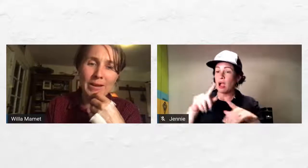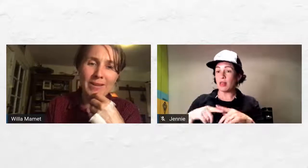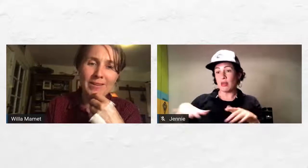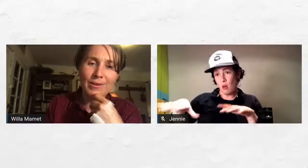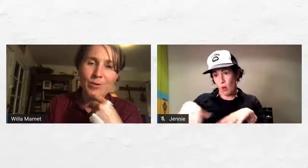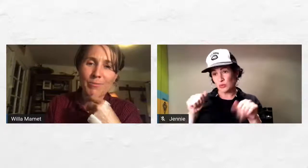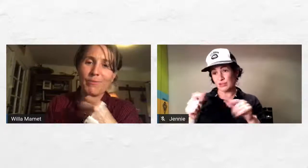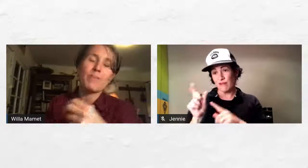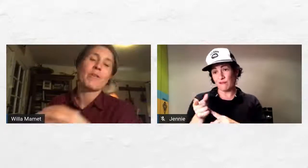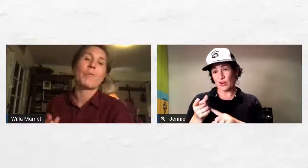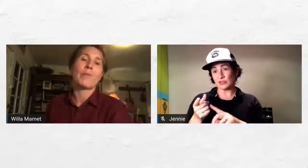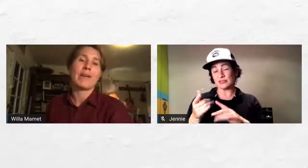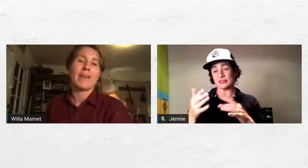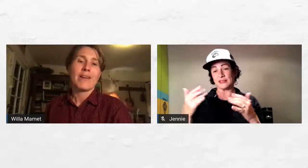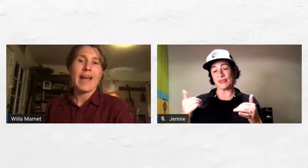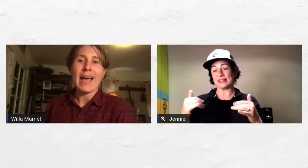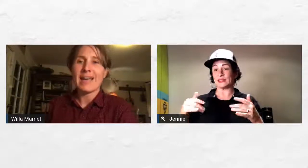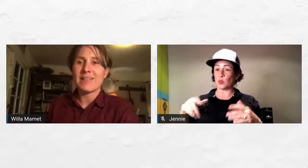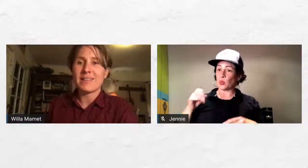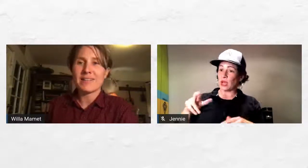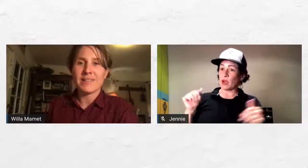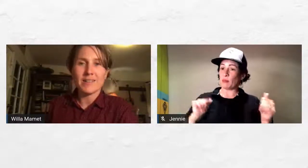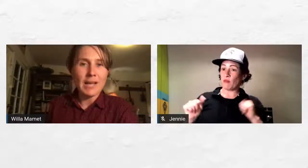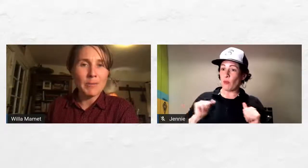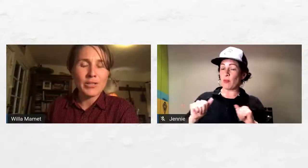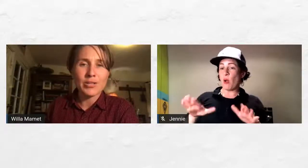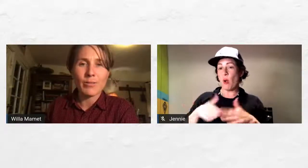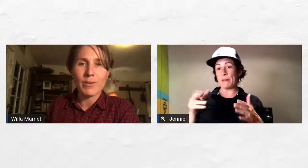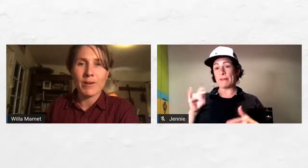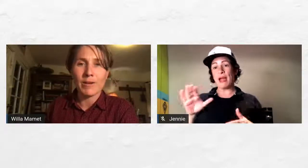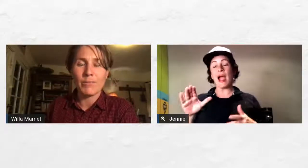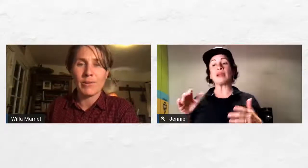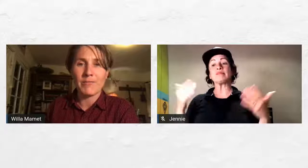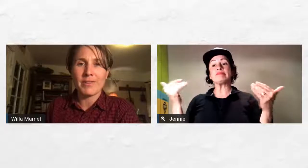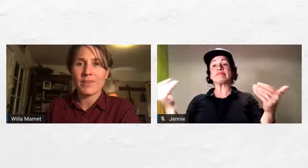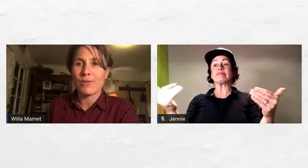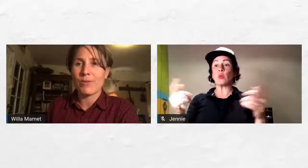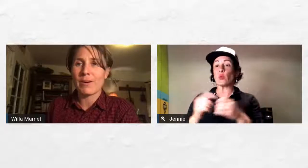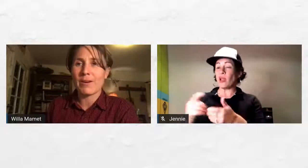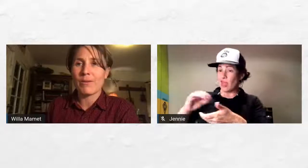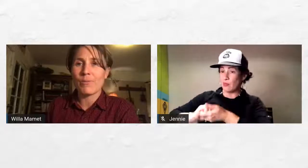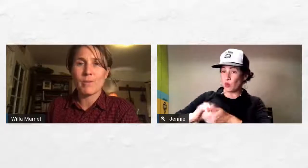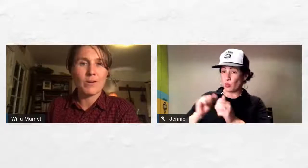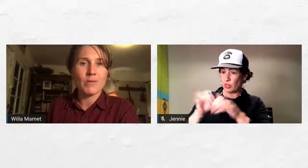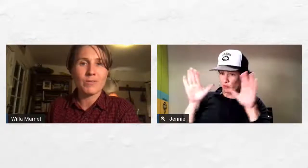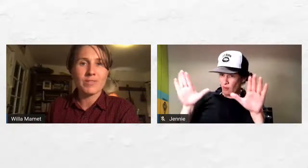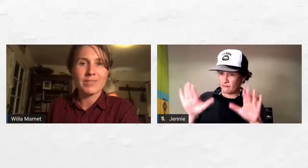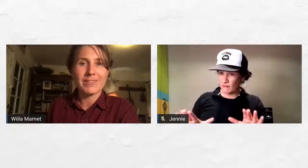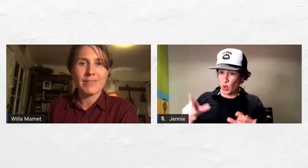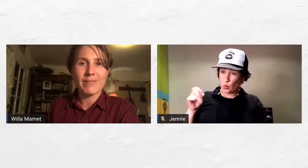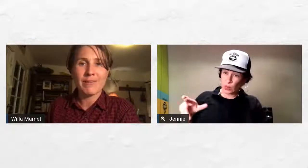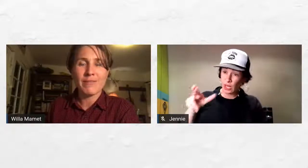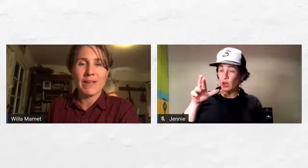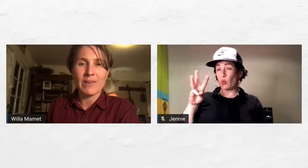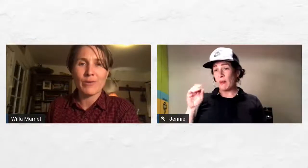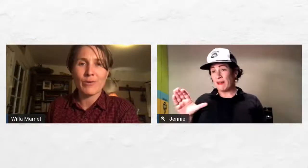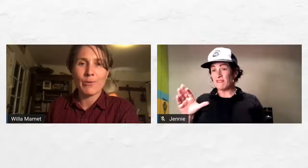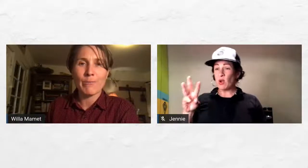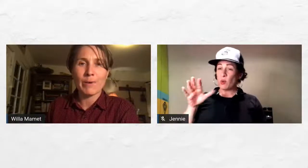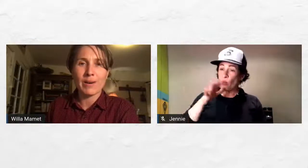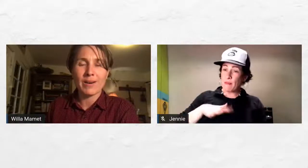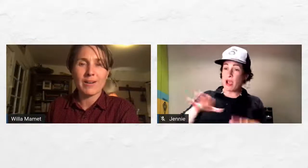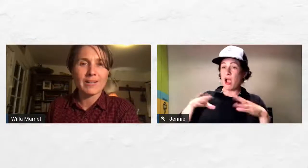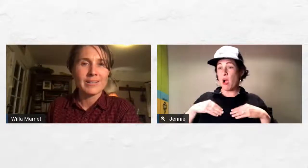open mic, queer performer open mic, as a collaboration with our beloved queer women-owned